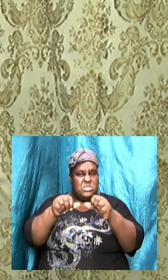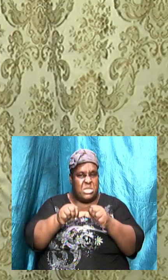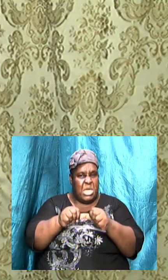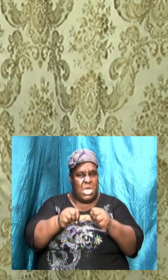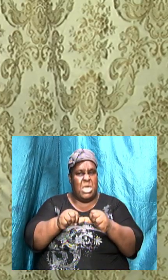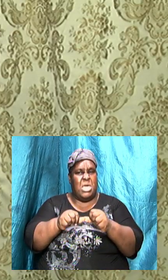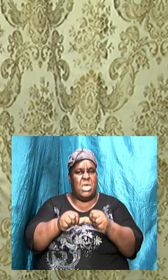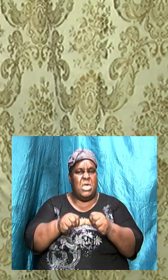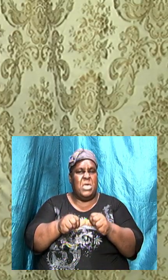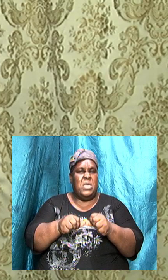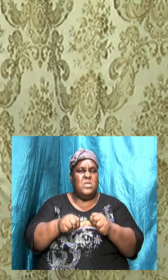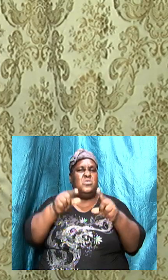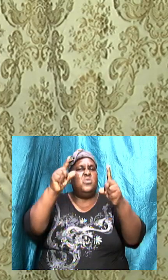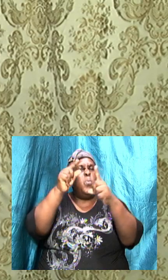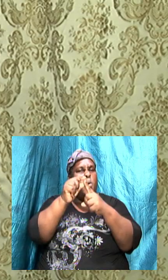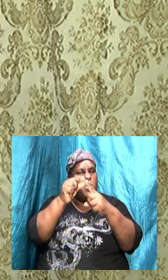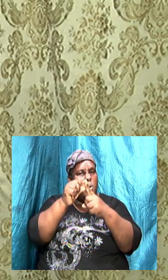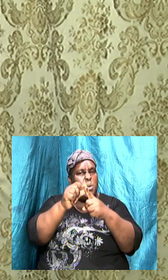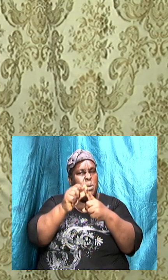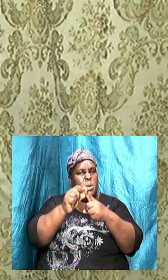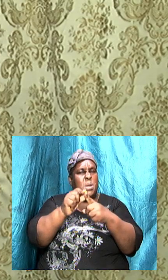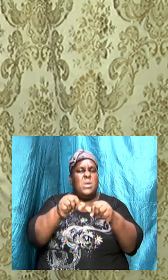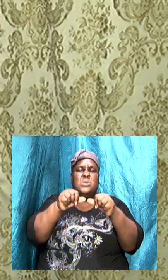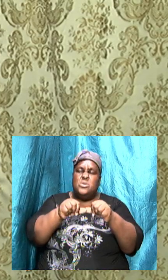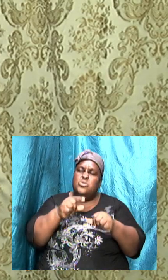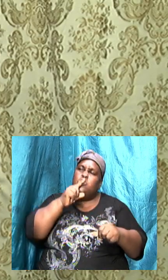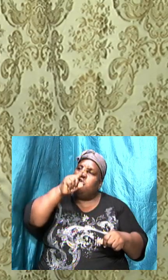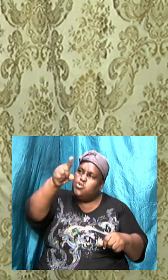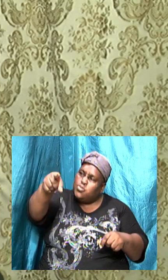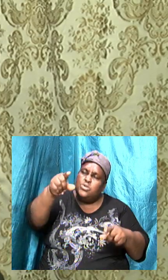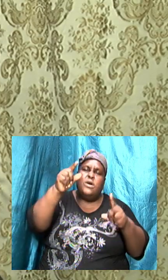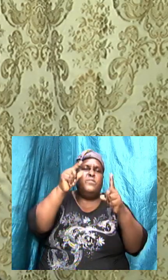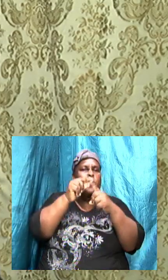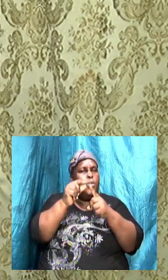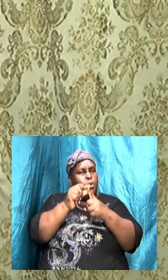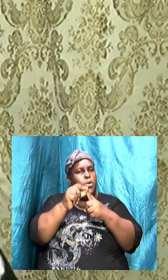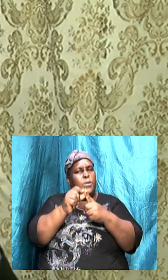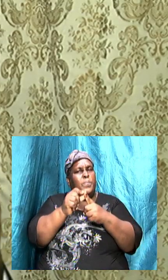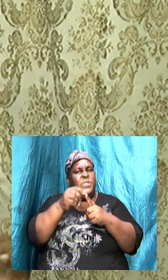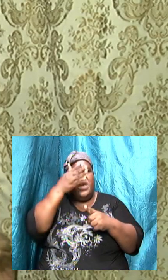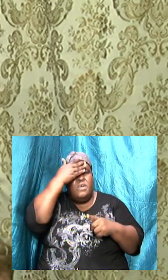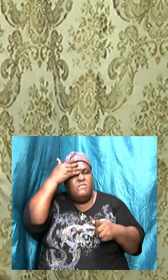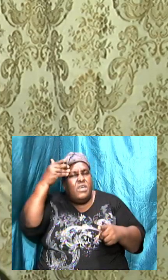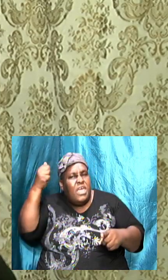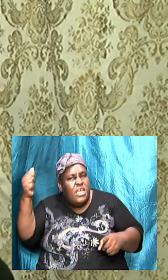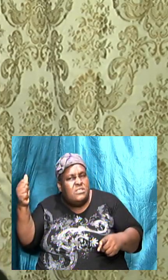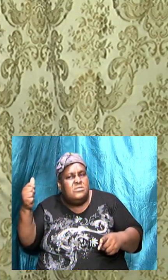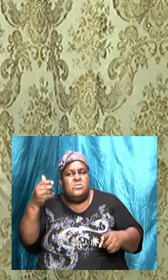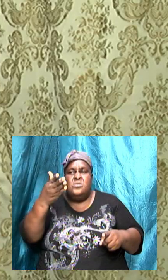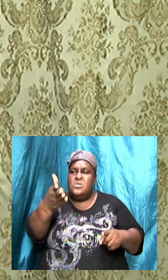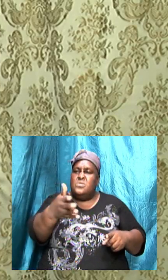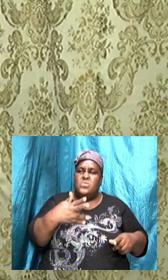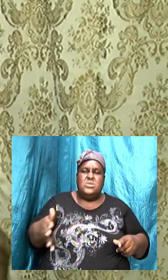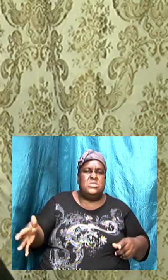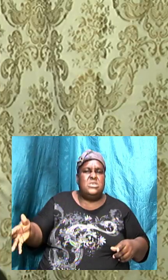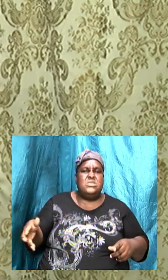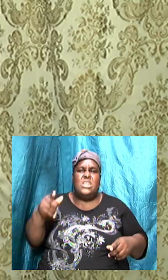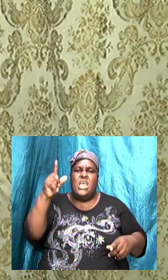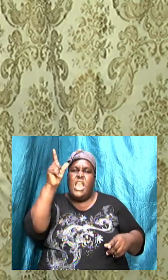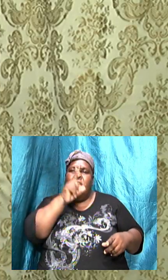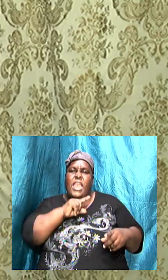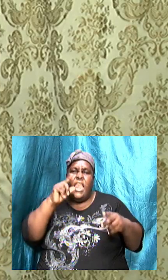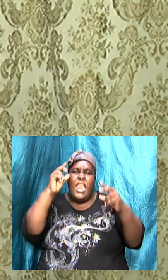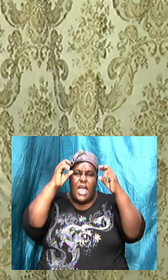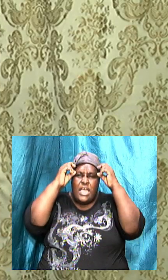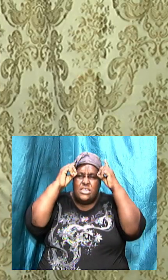old landmark. We want to stick to the truth of the word. Forget those things and those doctrines and those